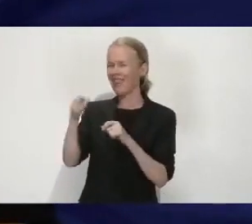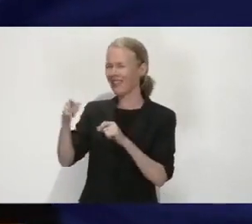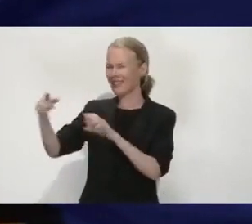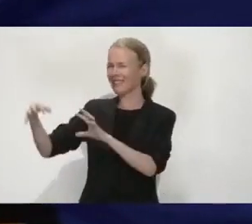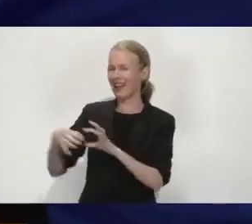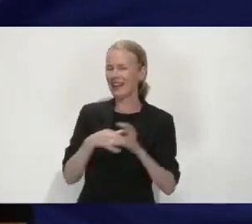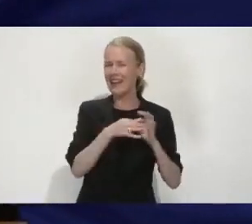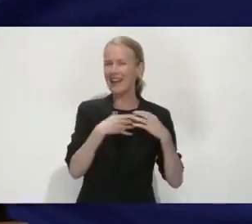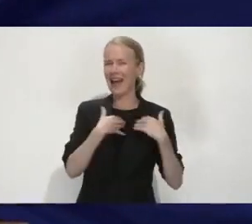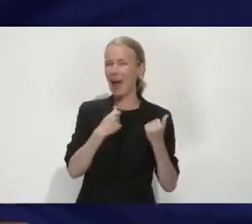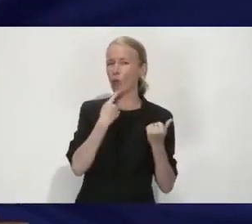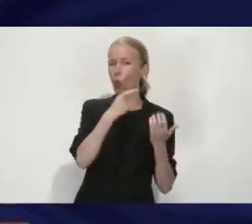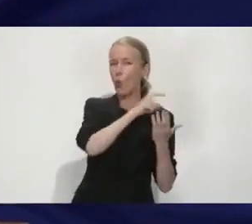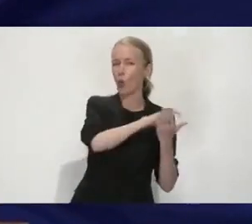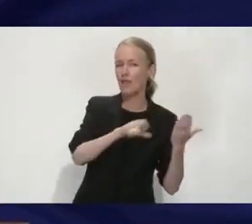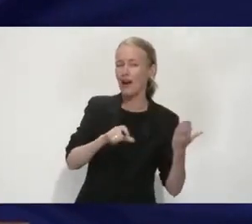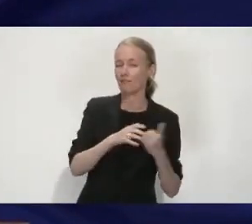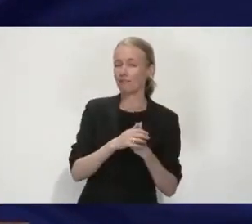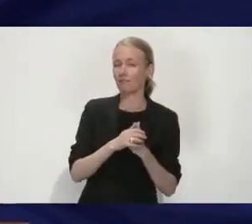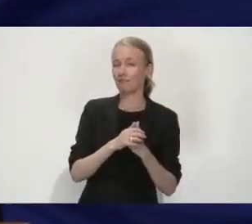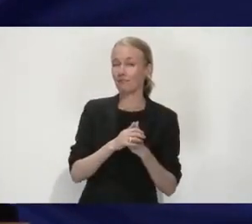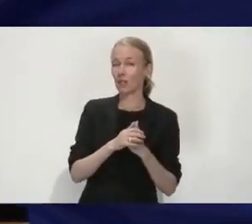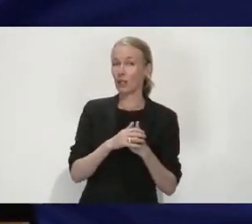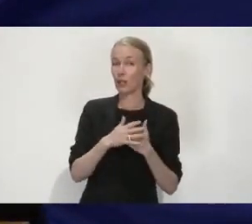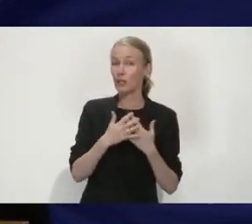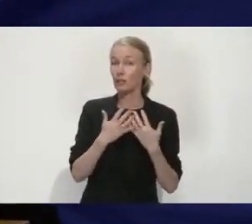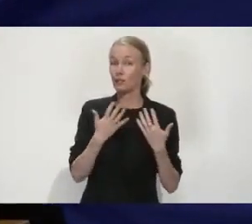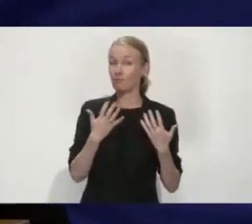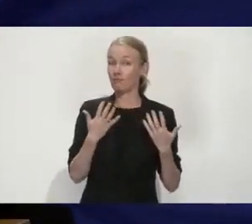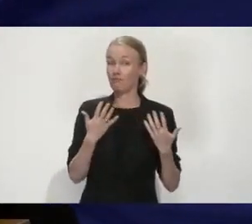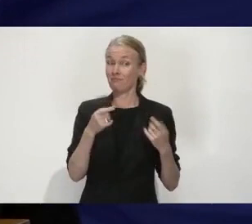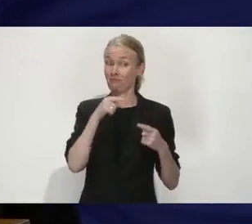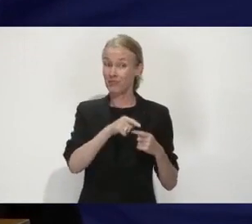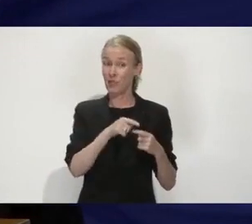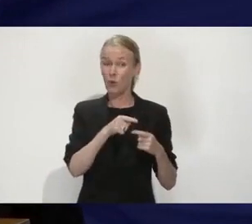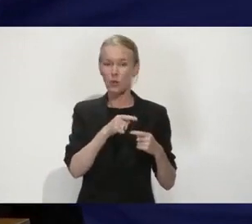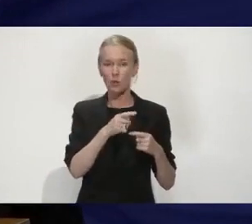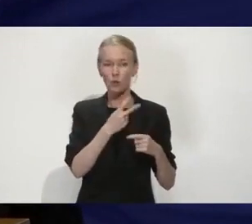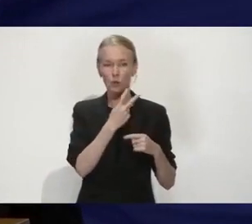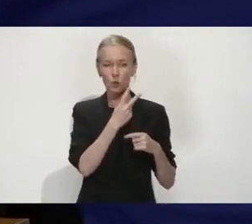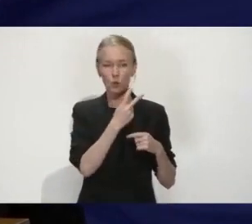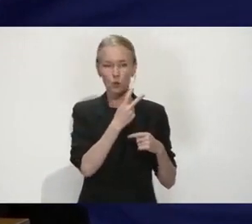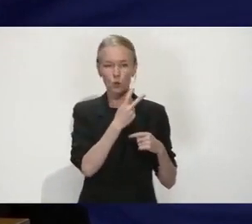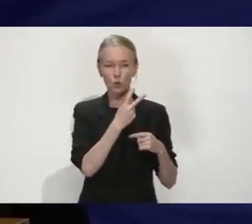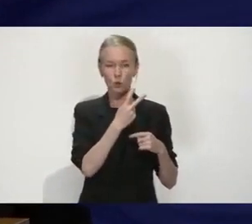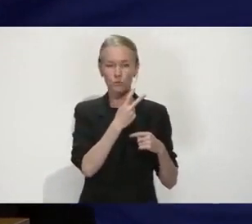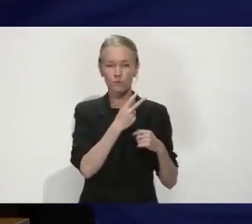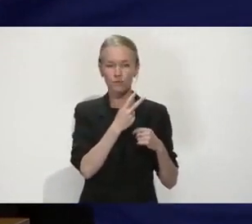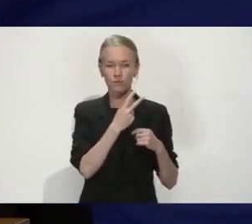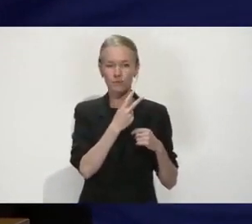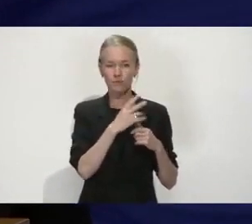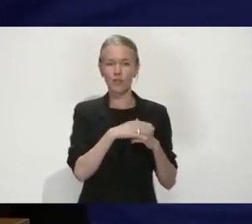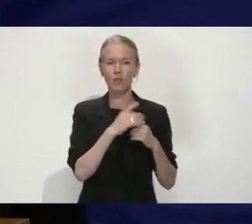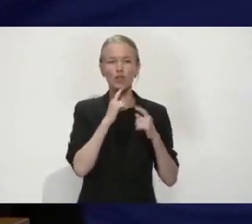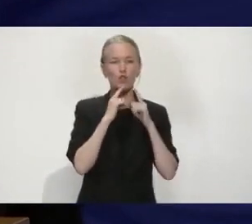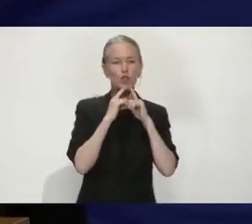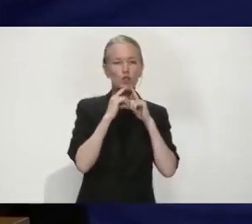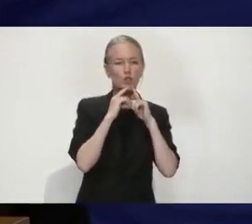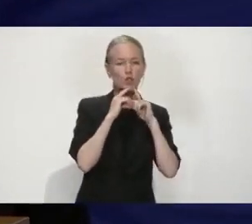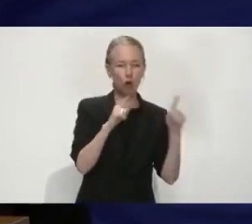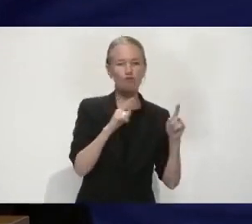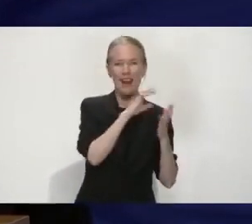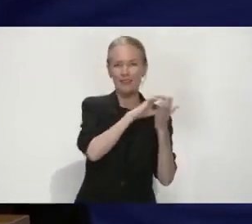August, I think, was a day of directives that you also, Darren also issued a directive that even before we got into the